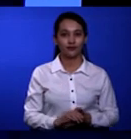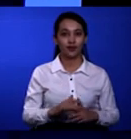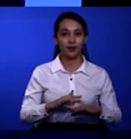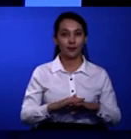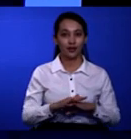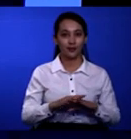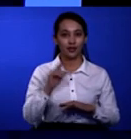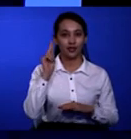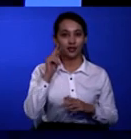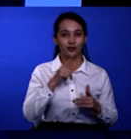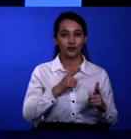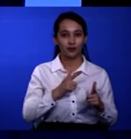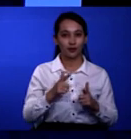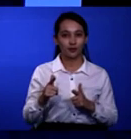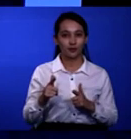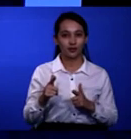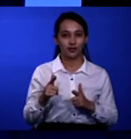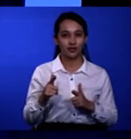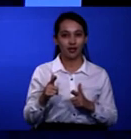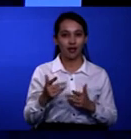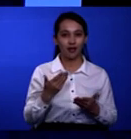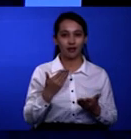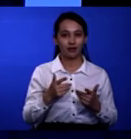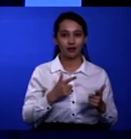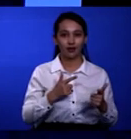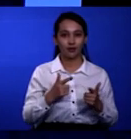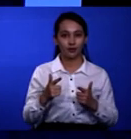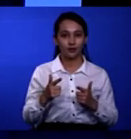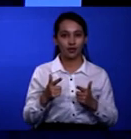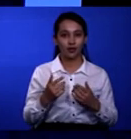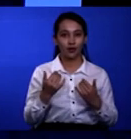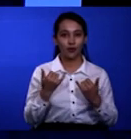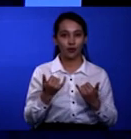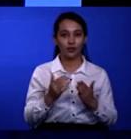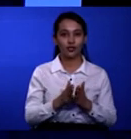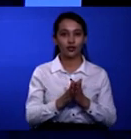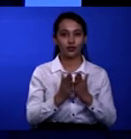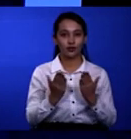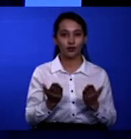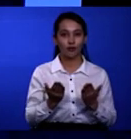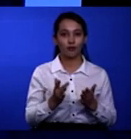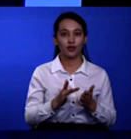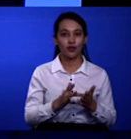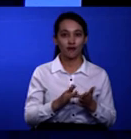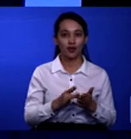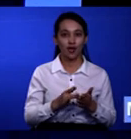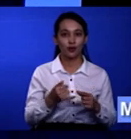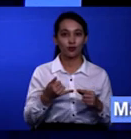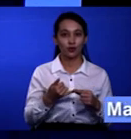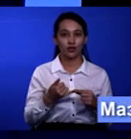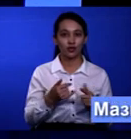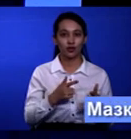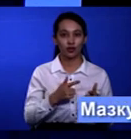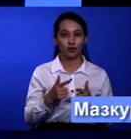Matematika darsiga tayyormisiz? Tayyor bo'lsangiz, darsligingizni va o'quv qurollaringizni olib,